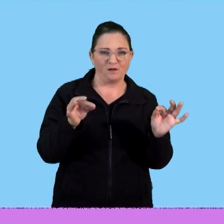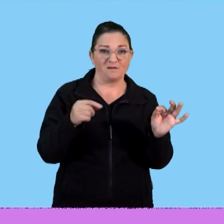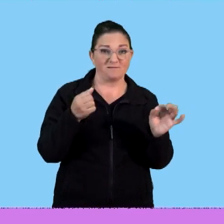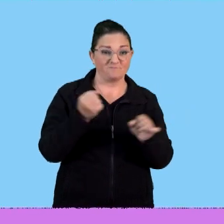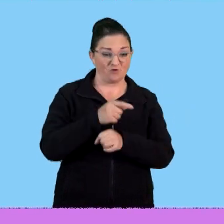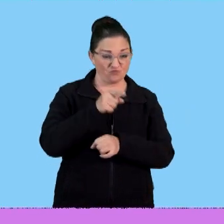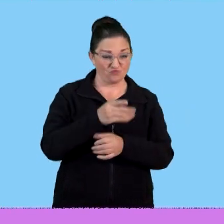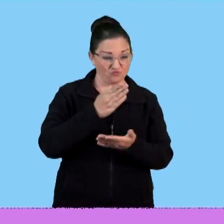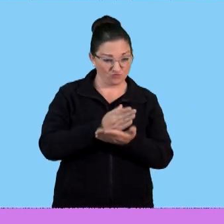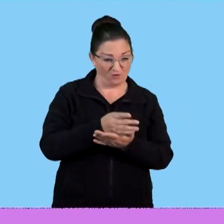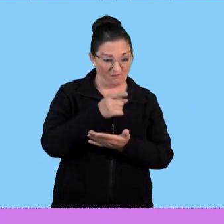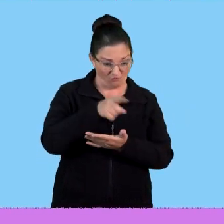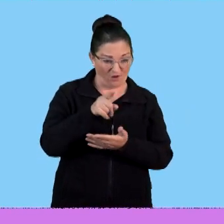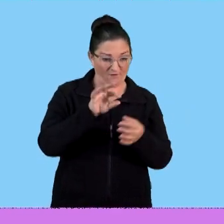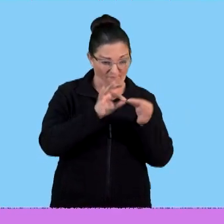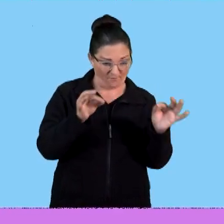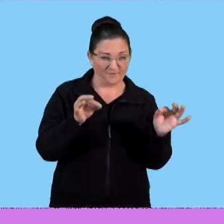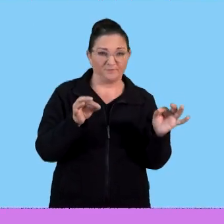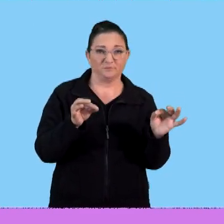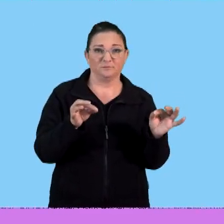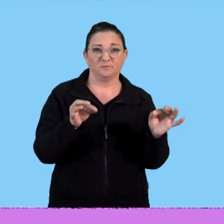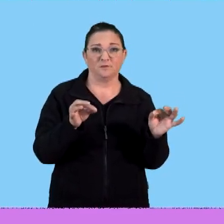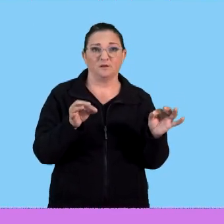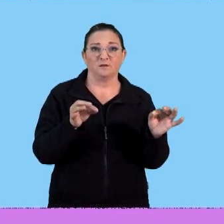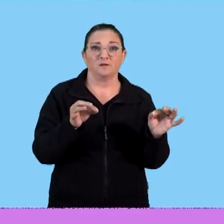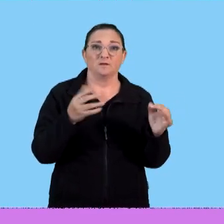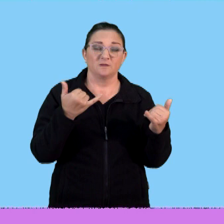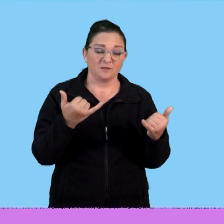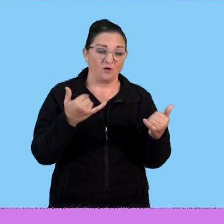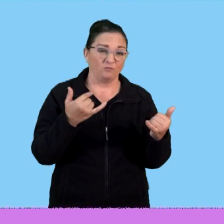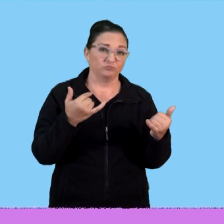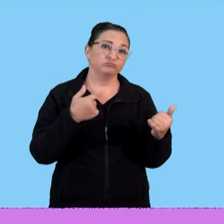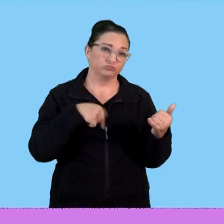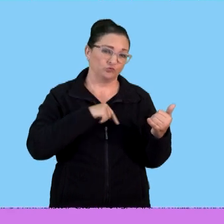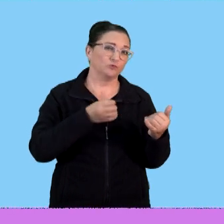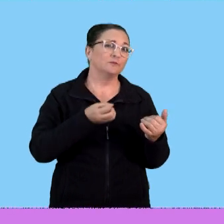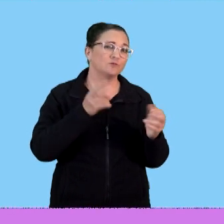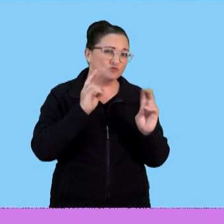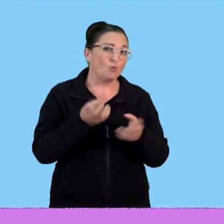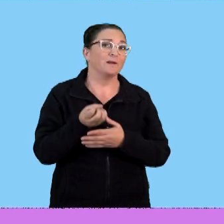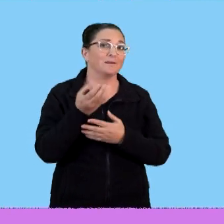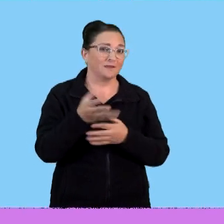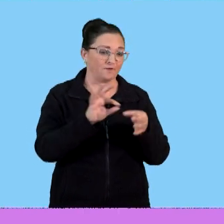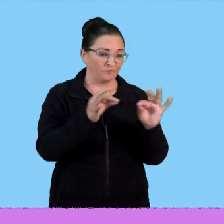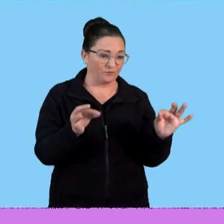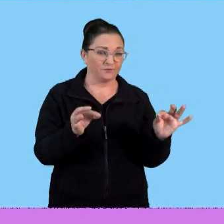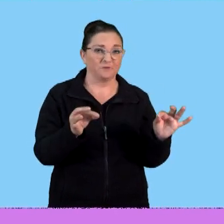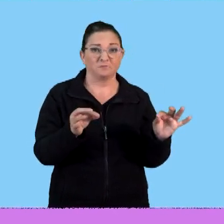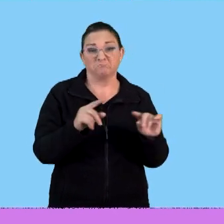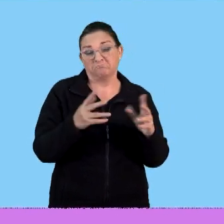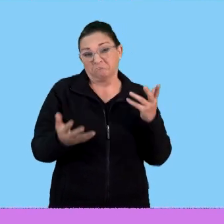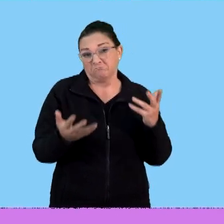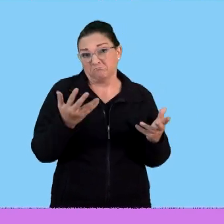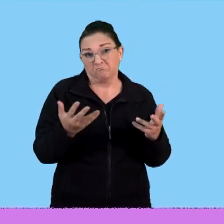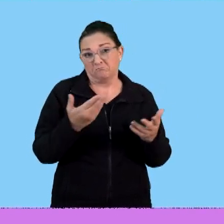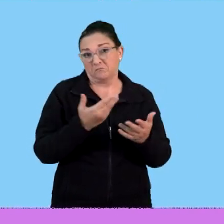with the correct formula. All right, we know that in most cases in our subject we give you the formula, but it can sometimes